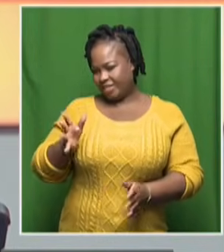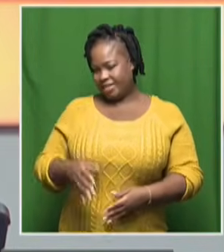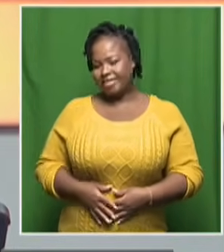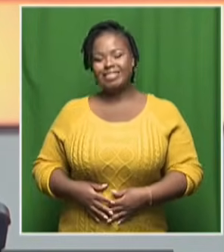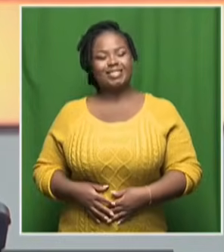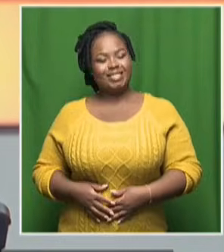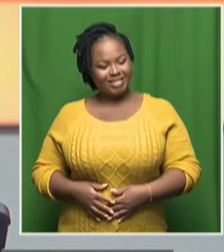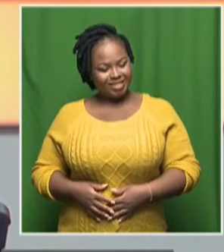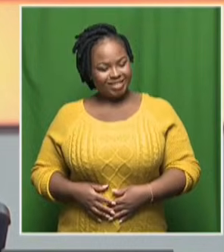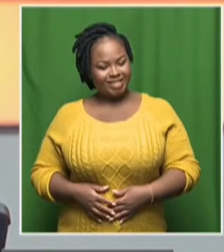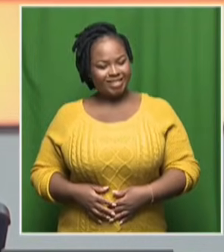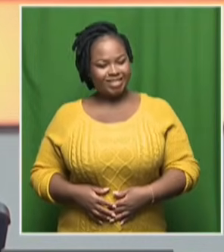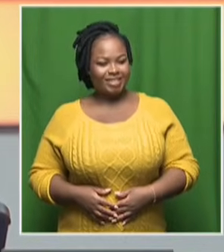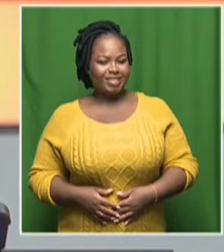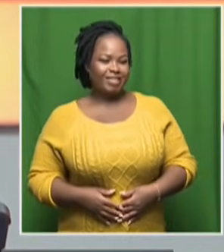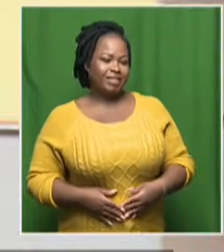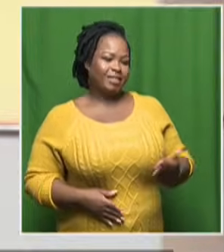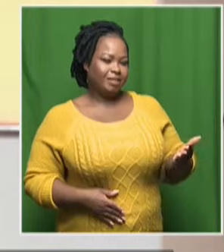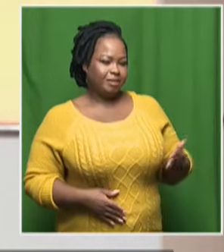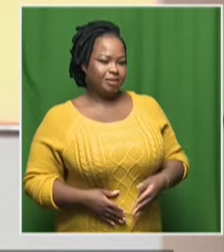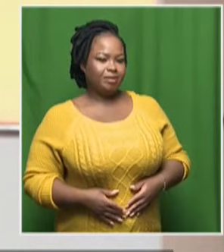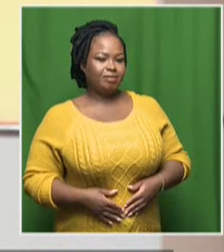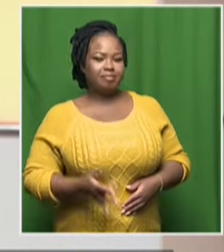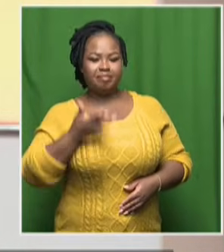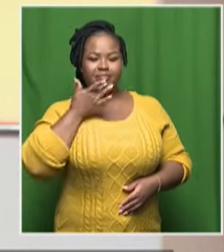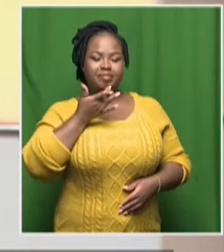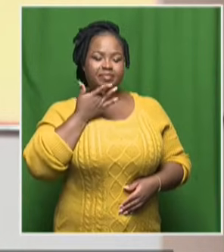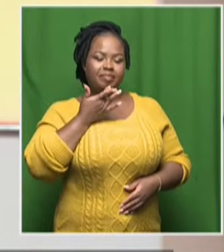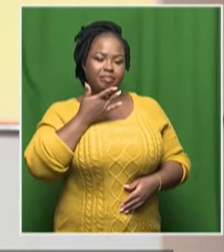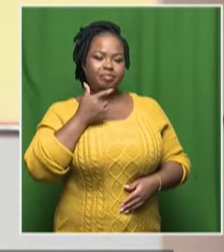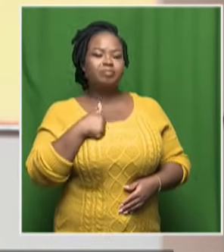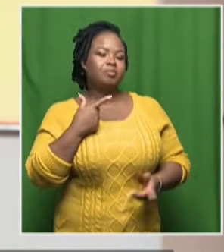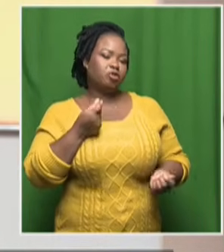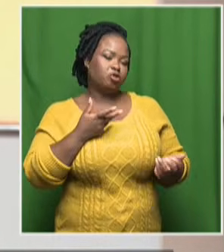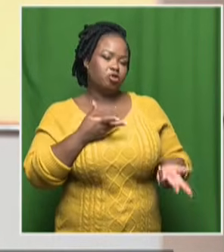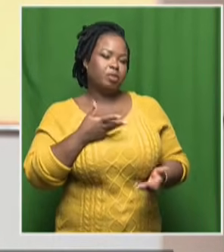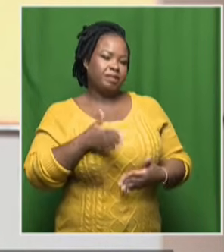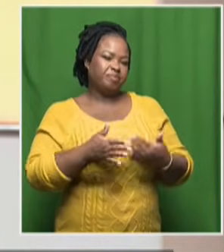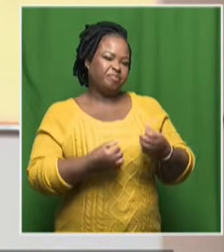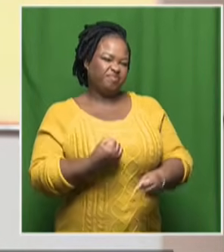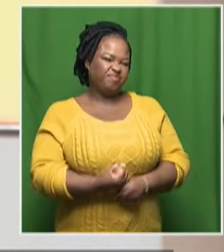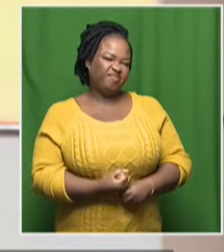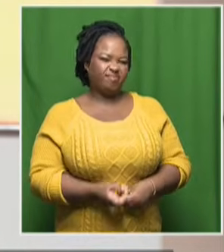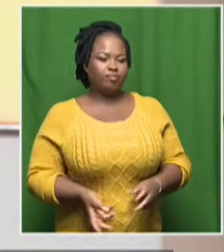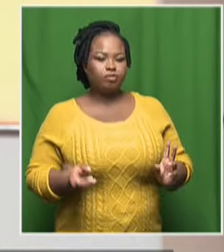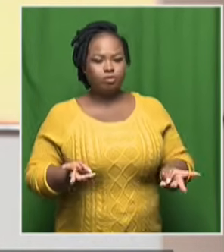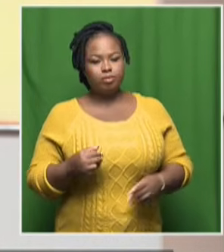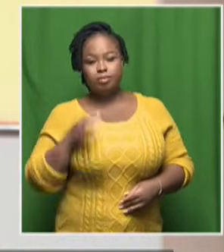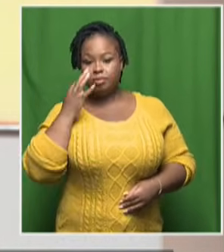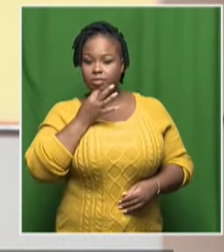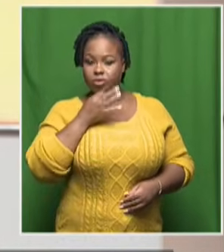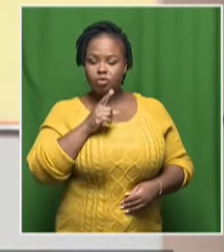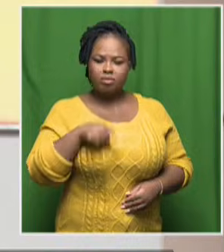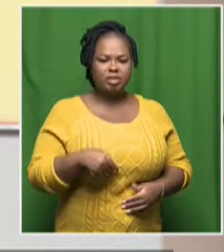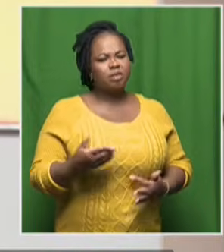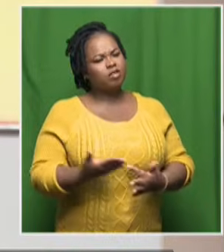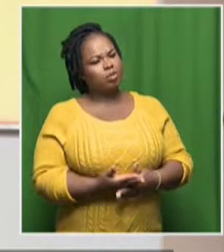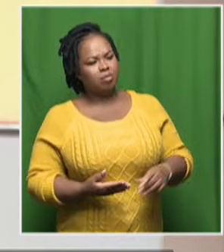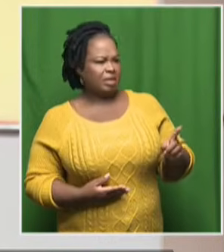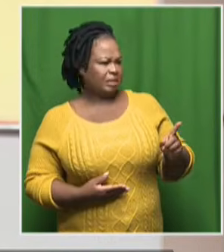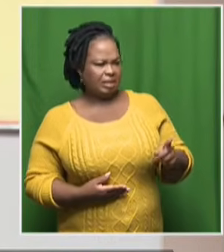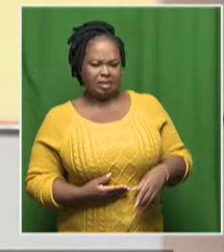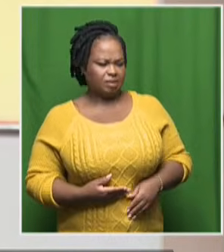of your gigs. Look, it's one of my favorite gigs to do end of the year. They normally say, no, Bongi, we need to give you a break. We need to give